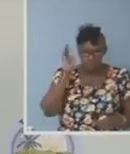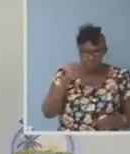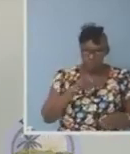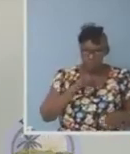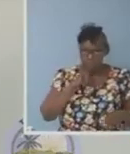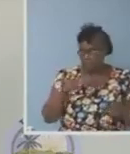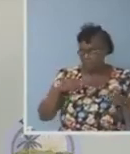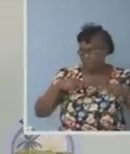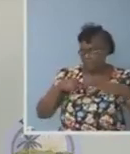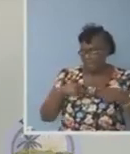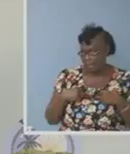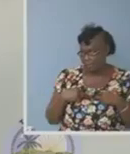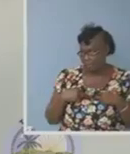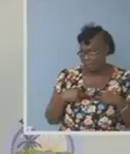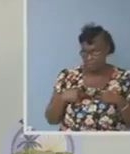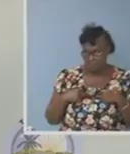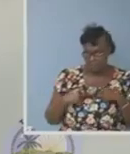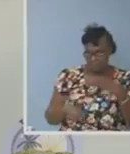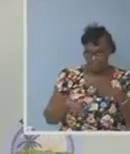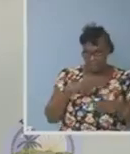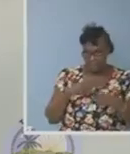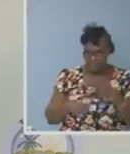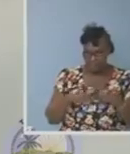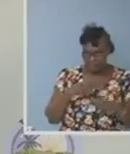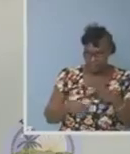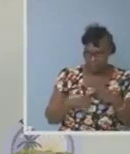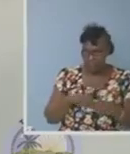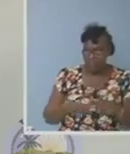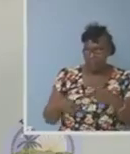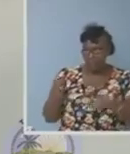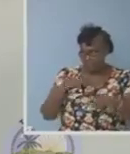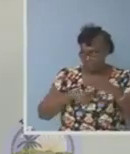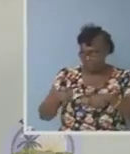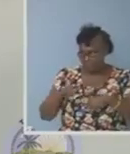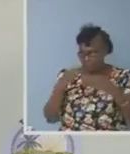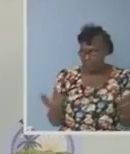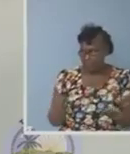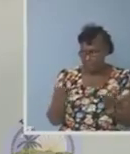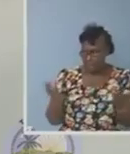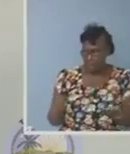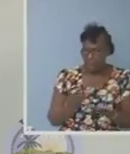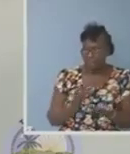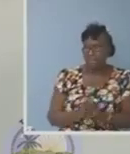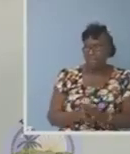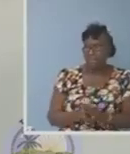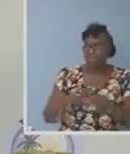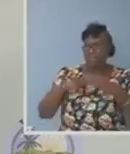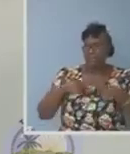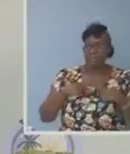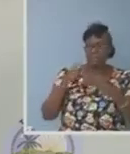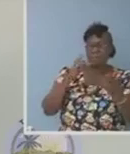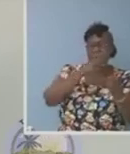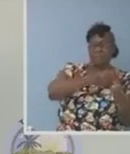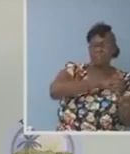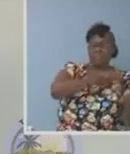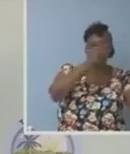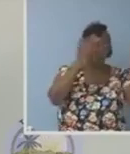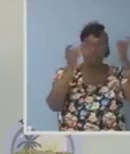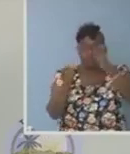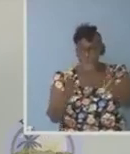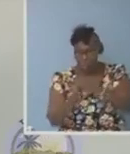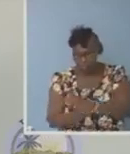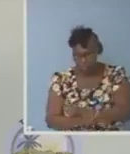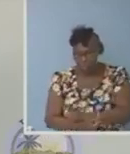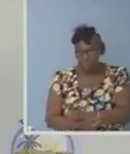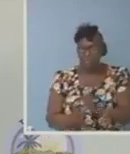negative impacts of them taking a vacation. So that is why the transition and our management of this whole crisis is